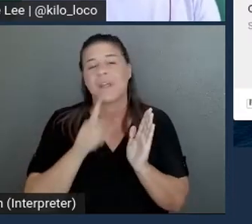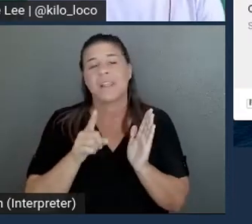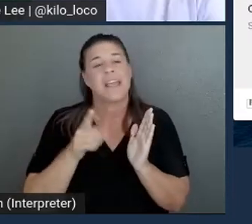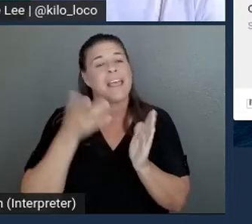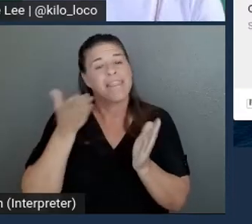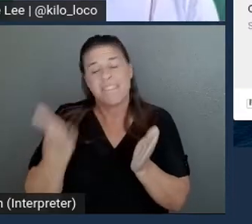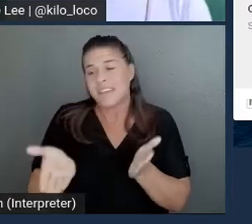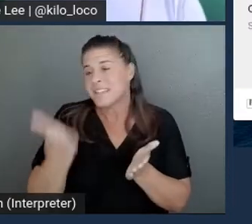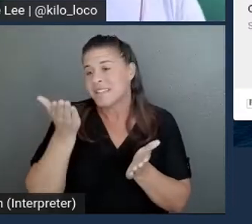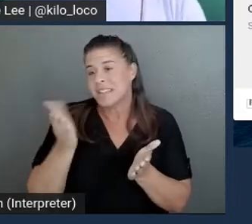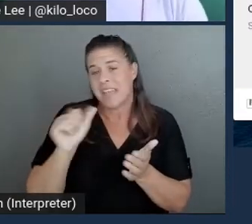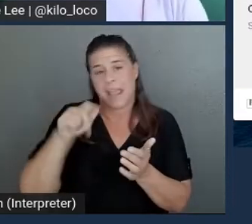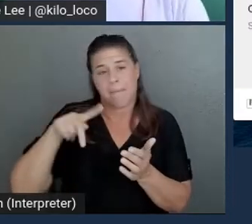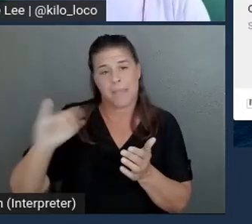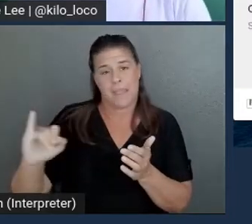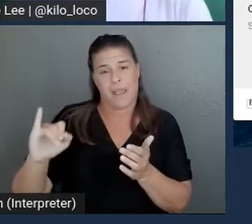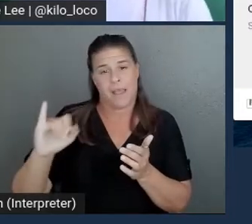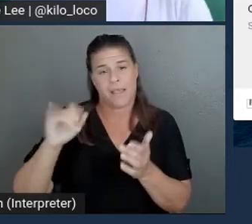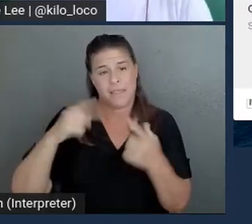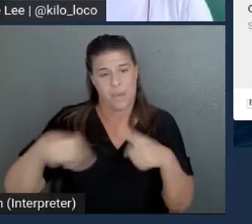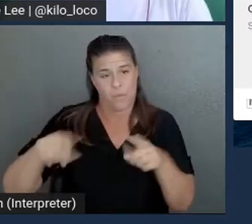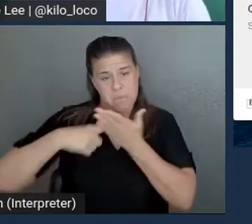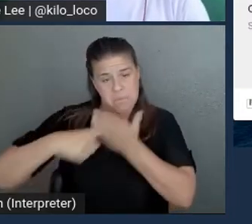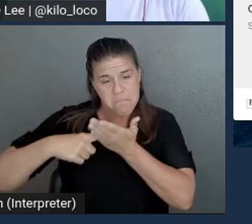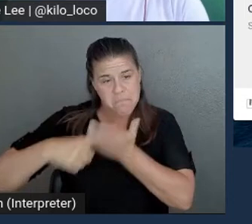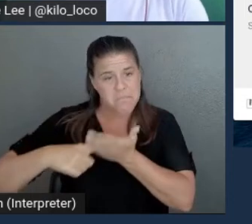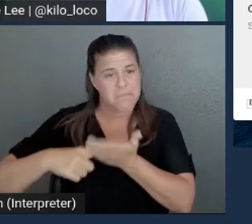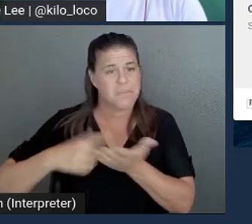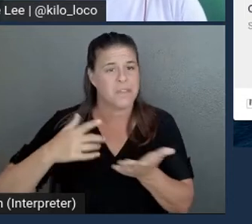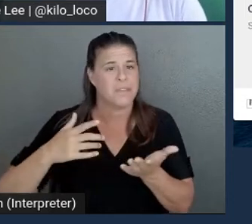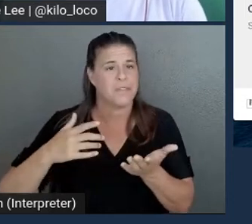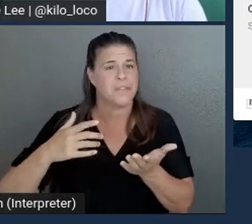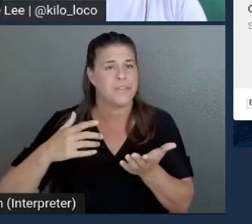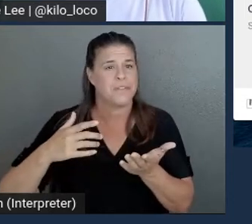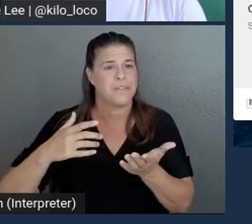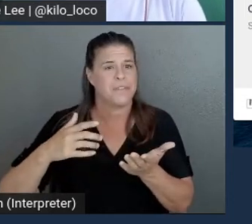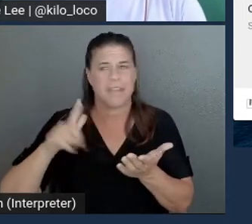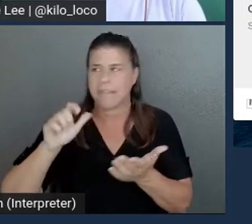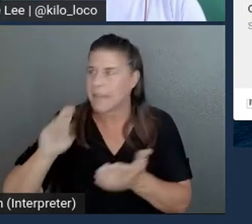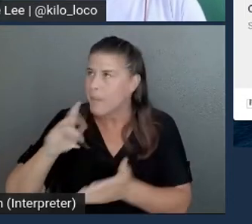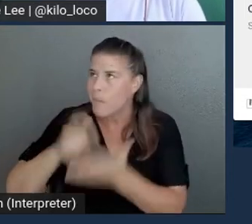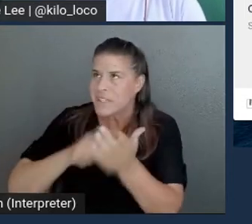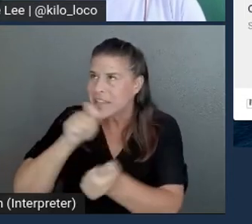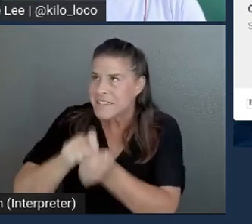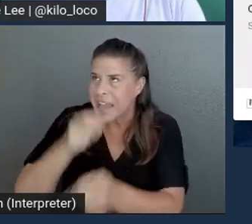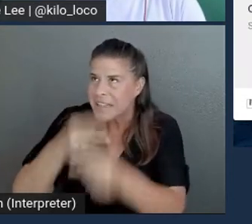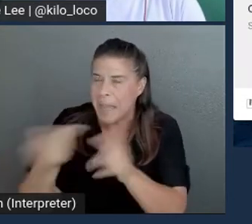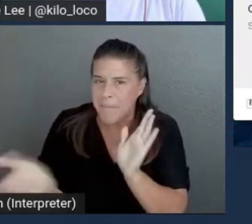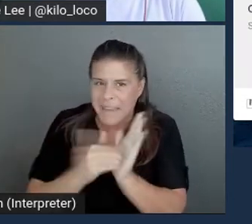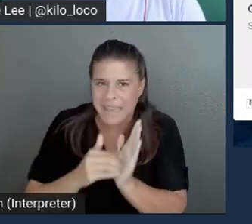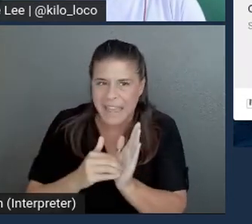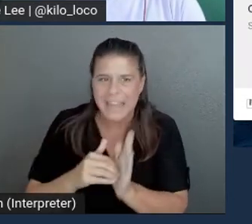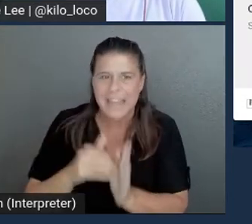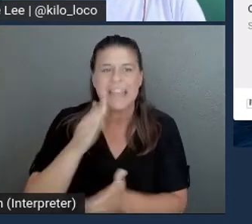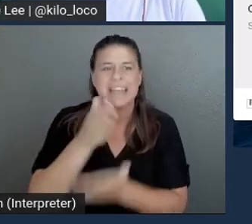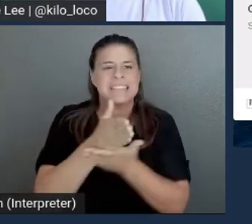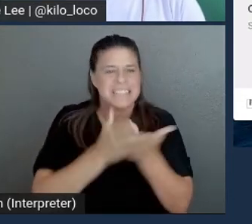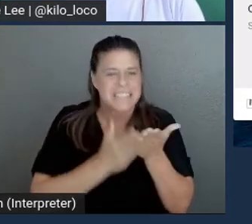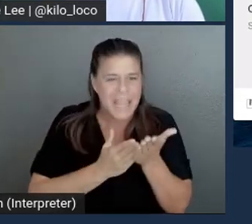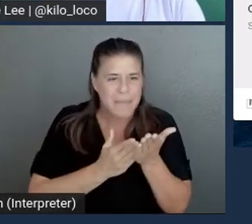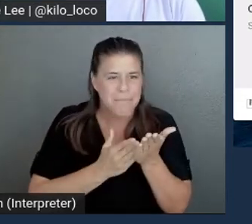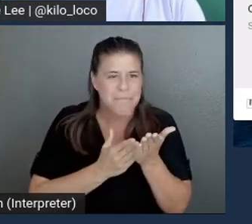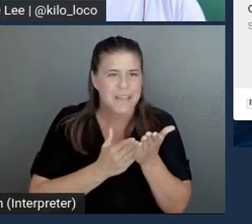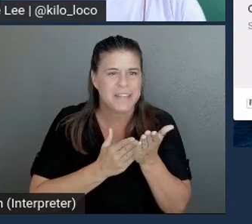this API that we talk about, Liam, can you tell me what the exact name of the API is? The segment detection API.